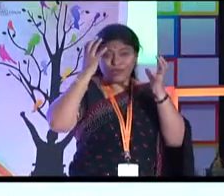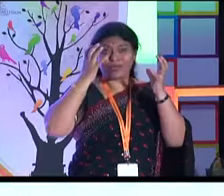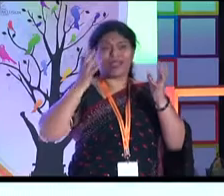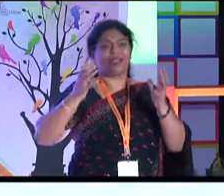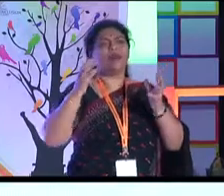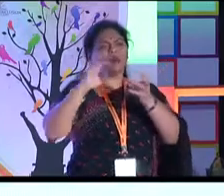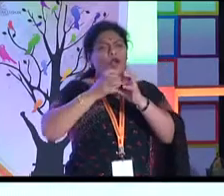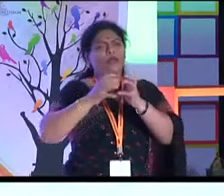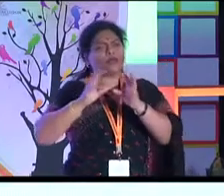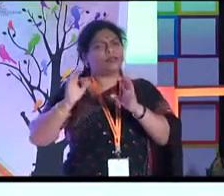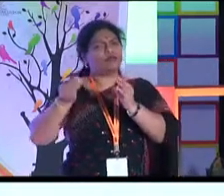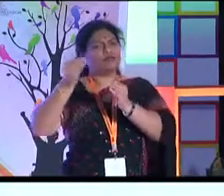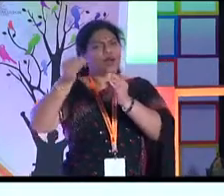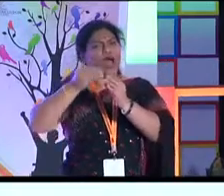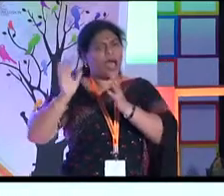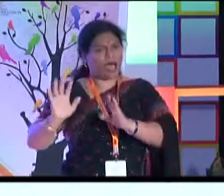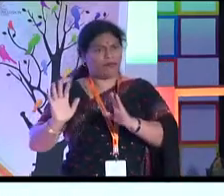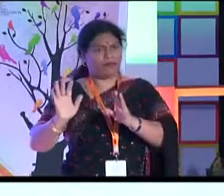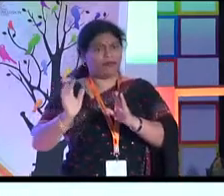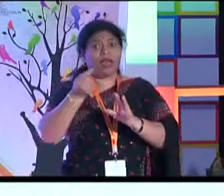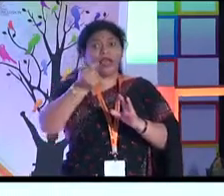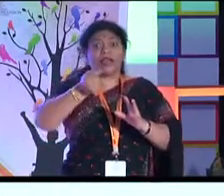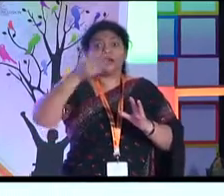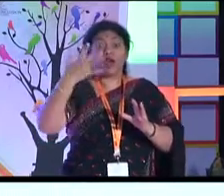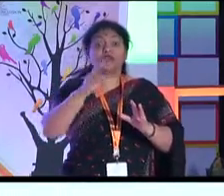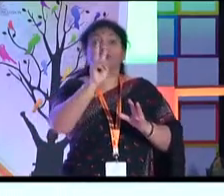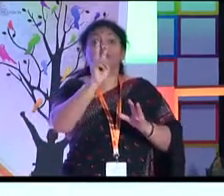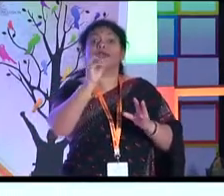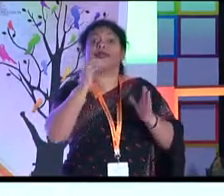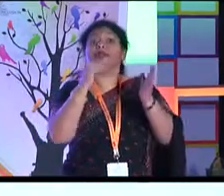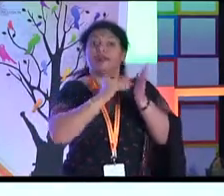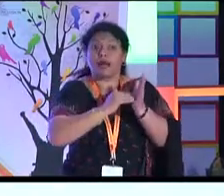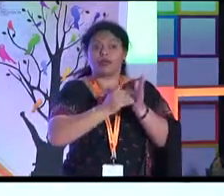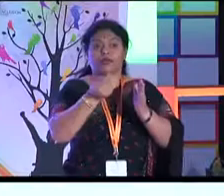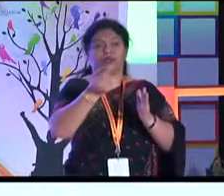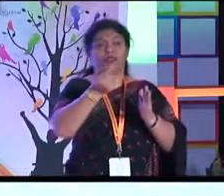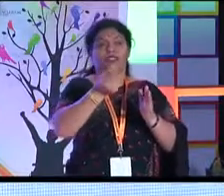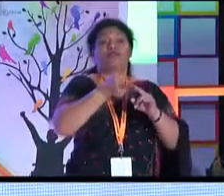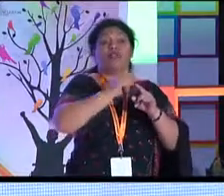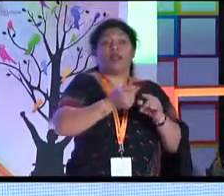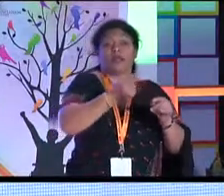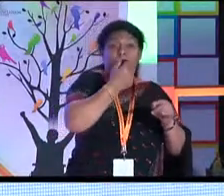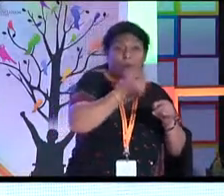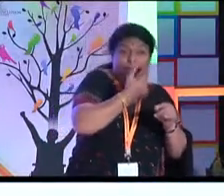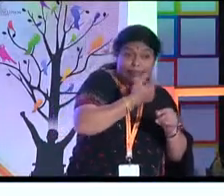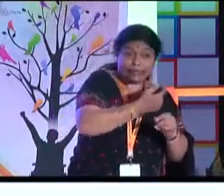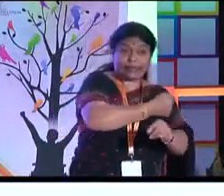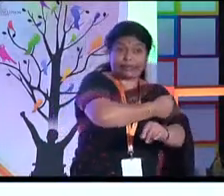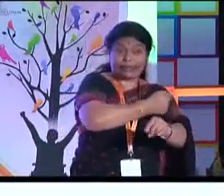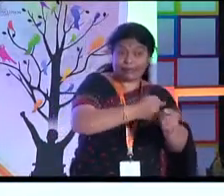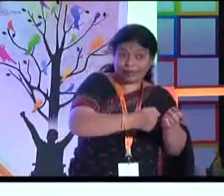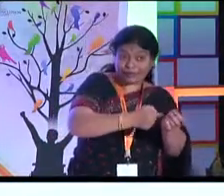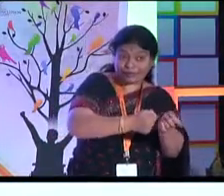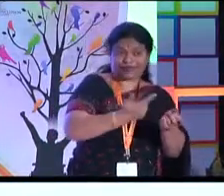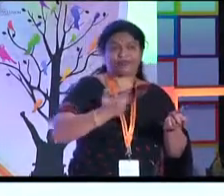etc. It costs about 20,000 rupees from the medicine point of view to